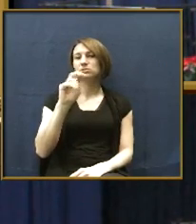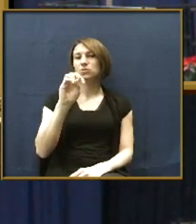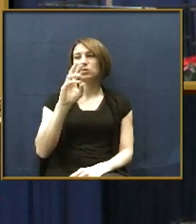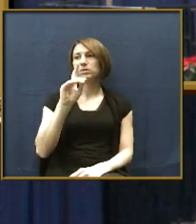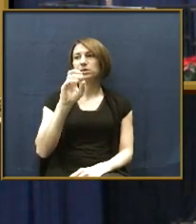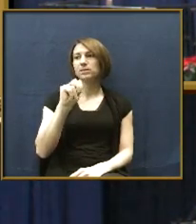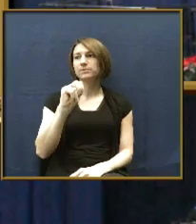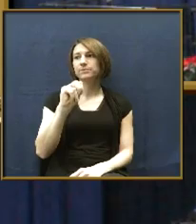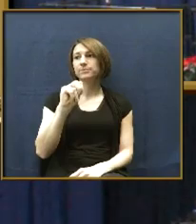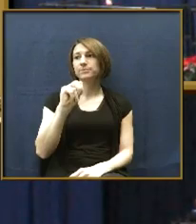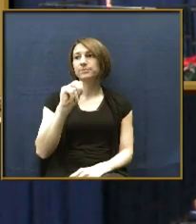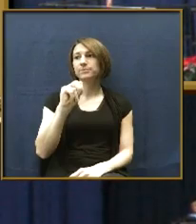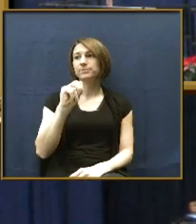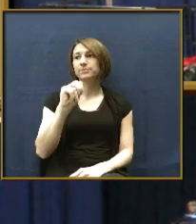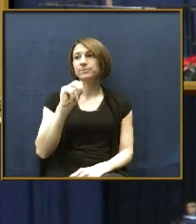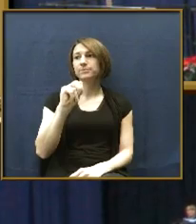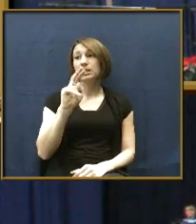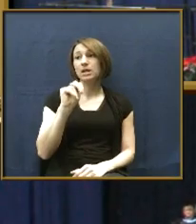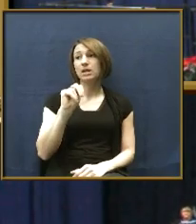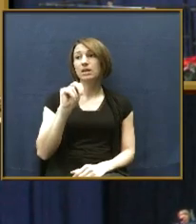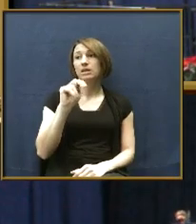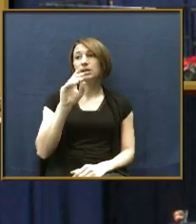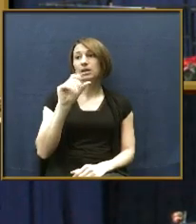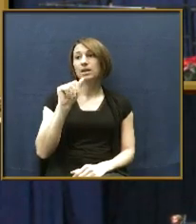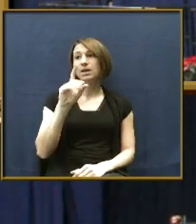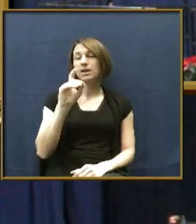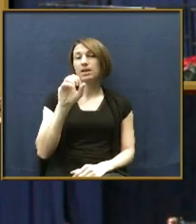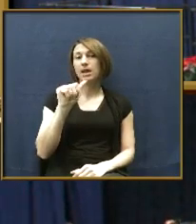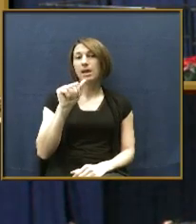Dylan Anthony Adai.